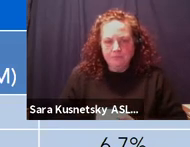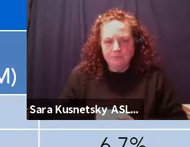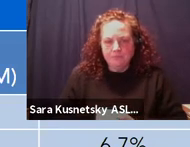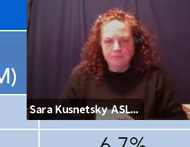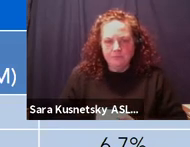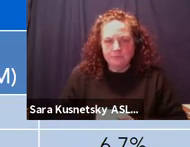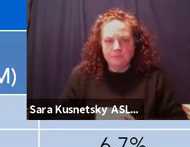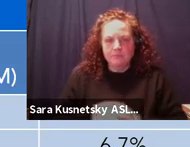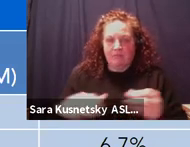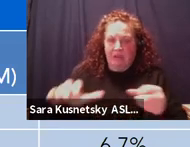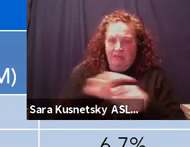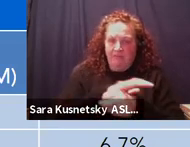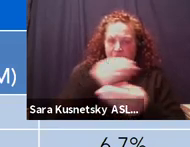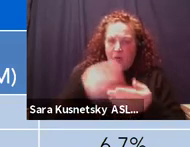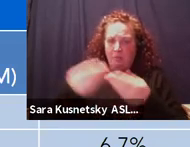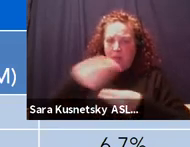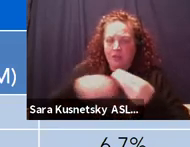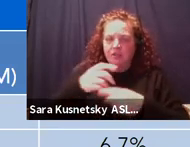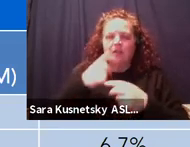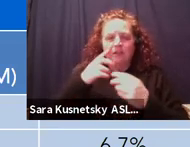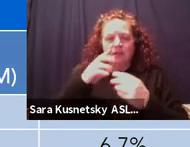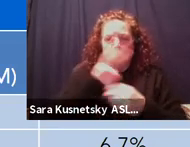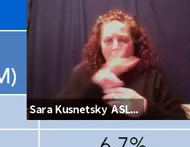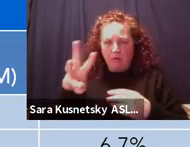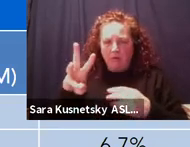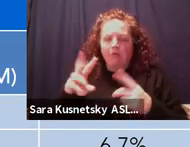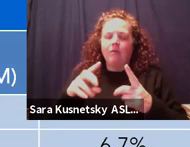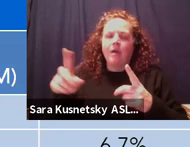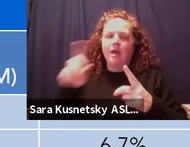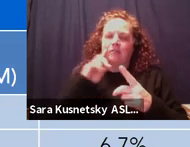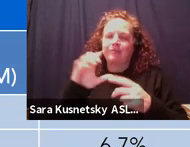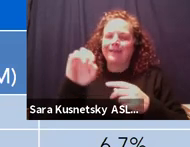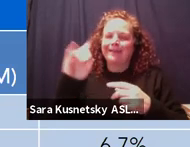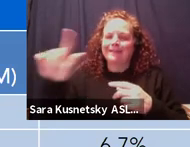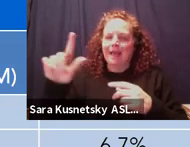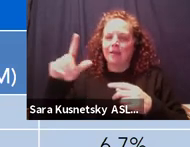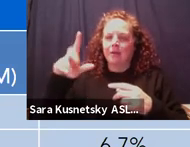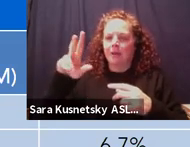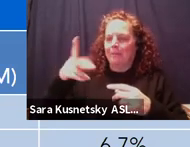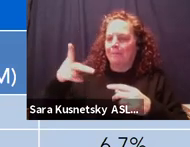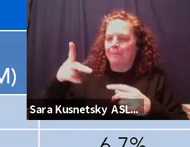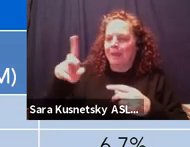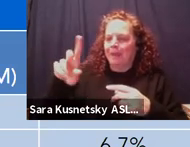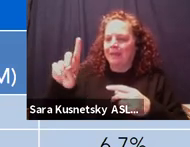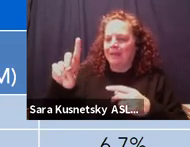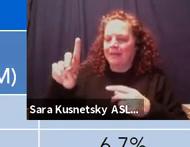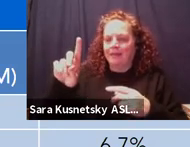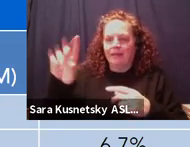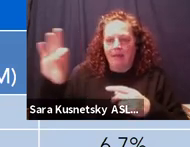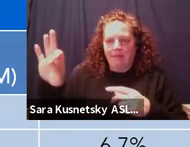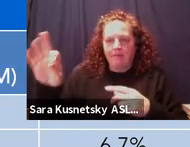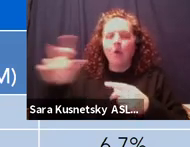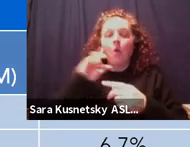Our full budget is available online in Excel and PDF. It's also going to be translated and available by the next budget